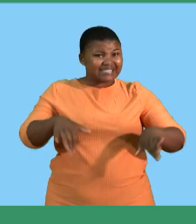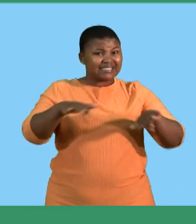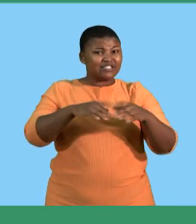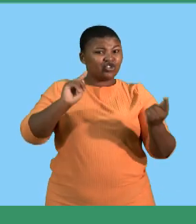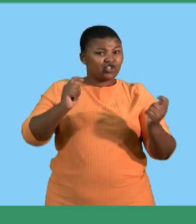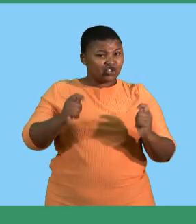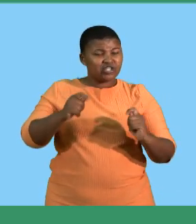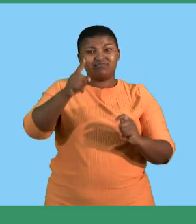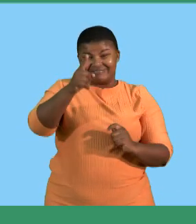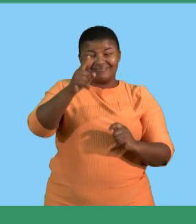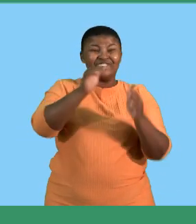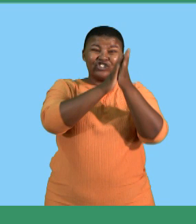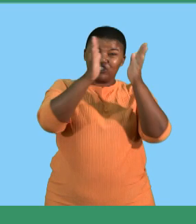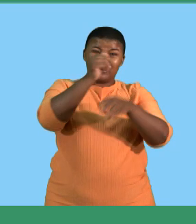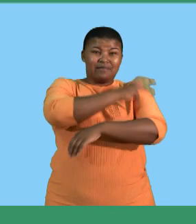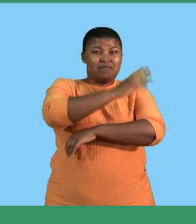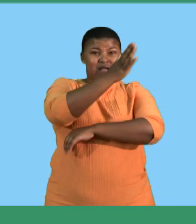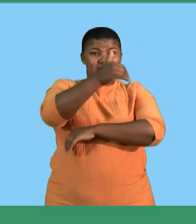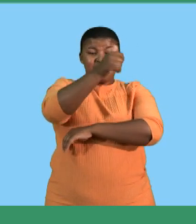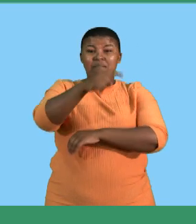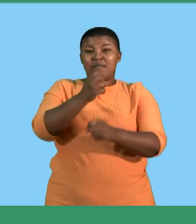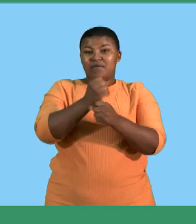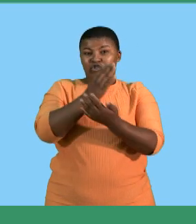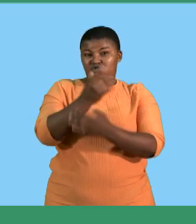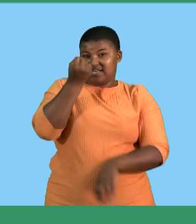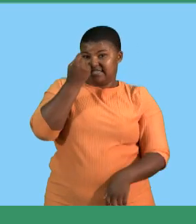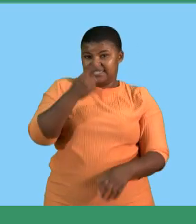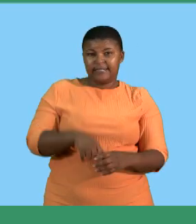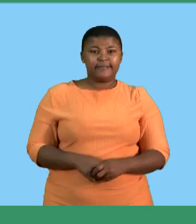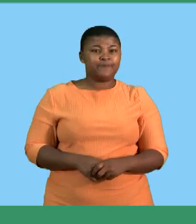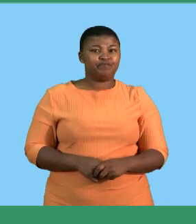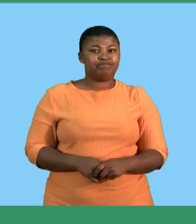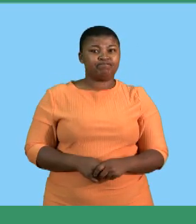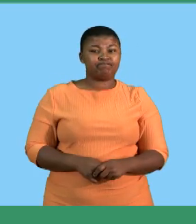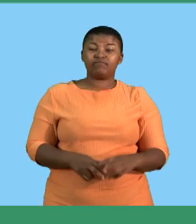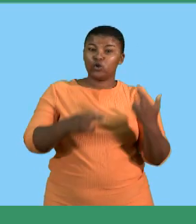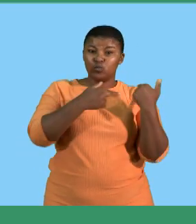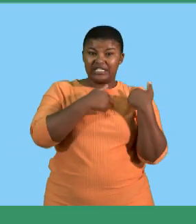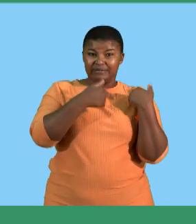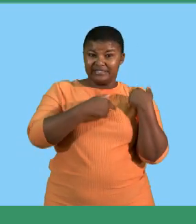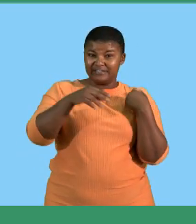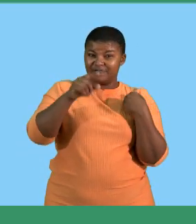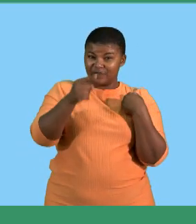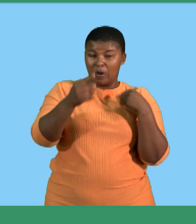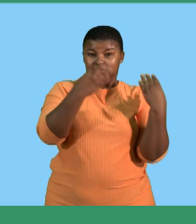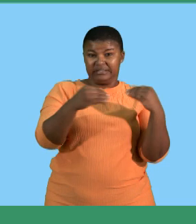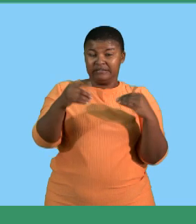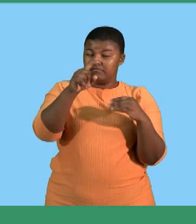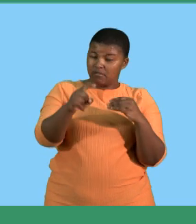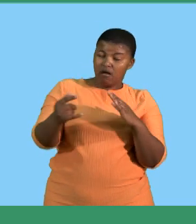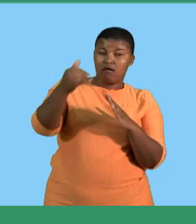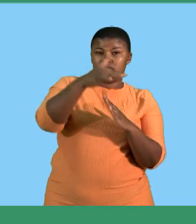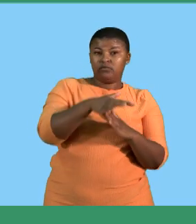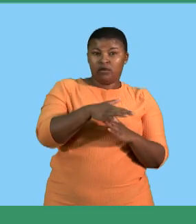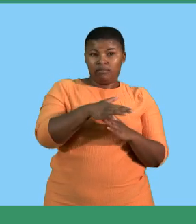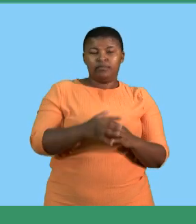environment. They should also set the direction and prioritize the responsibilities for the business.